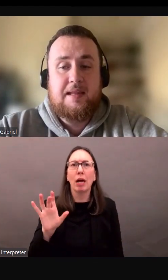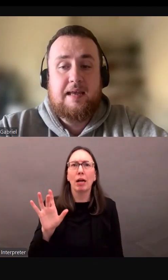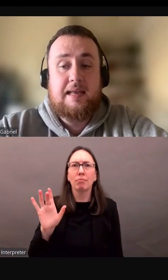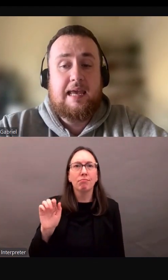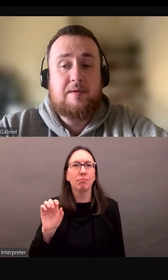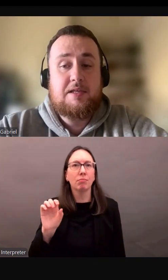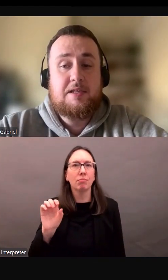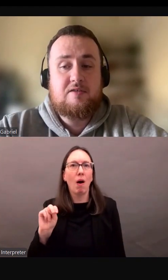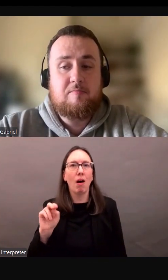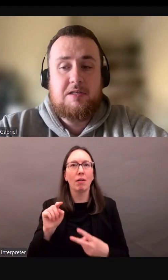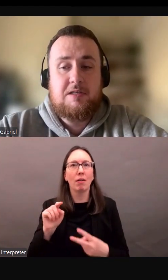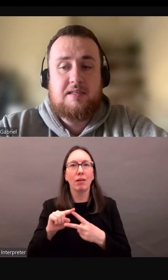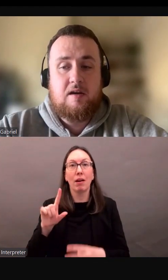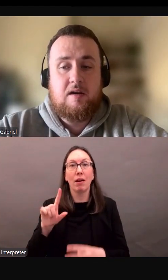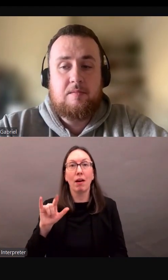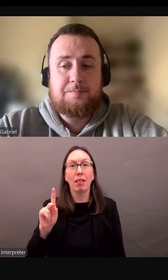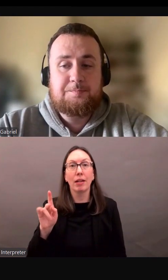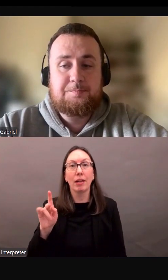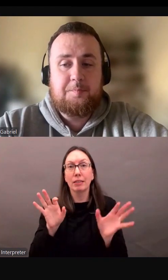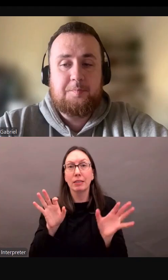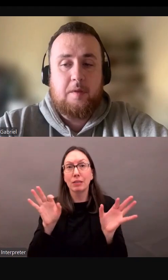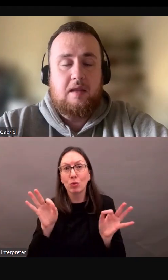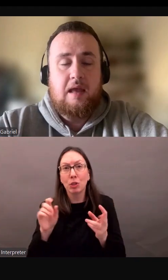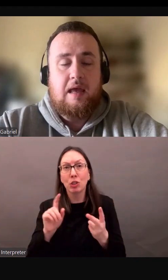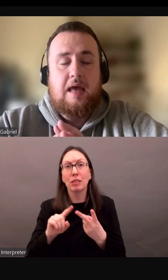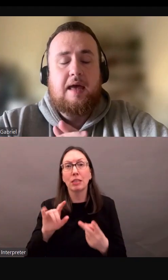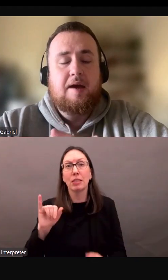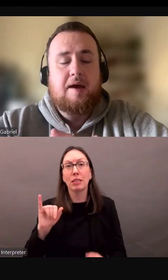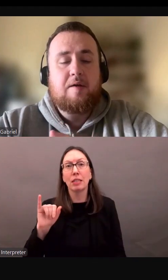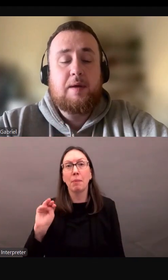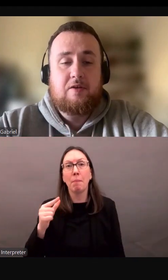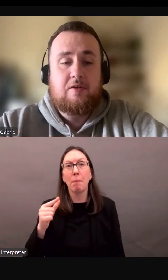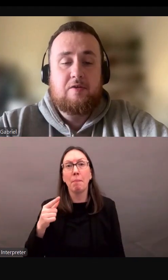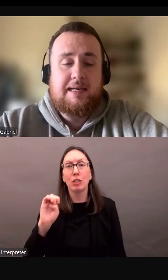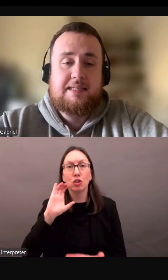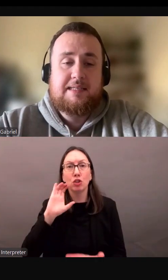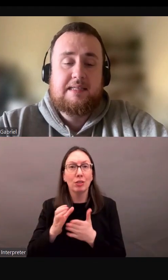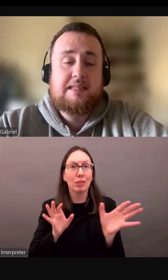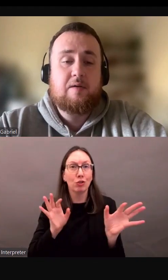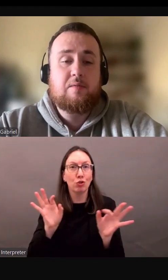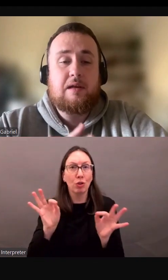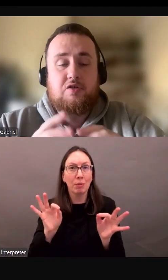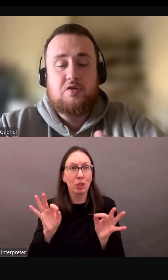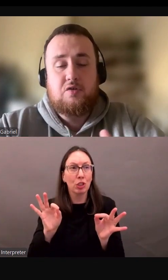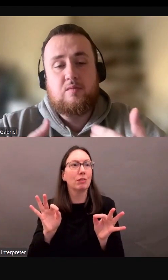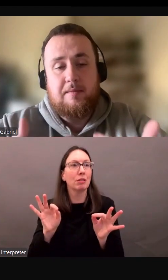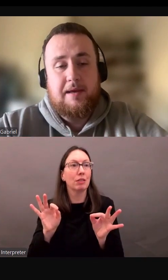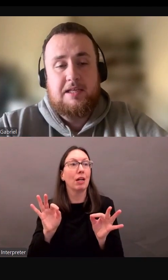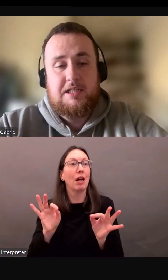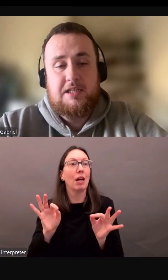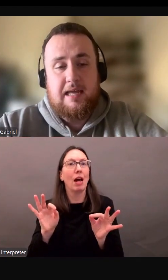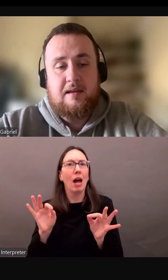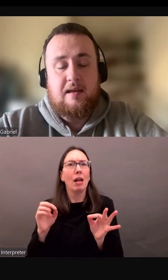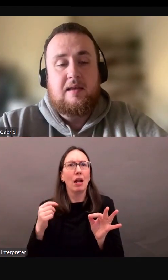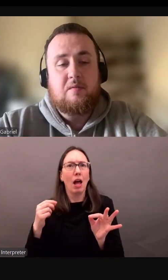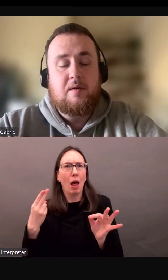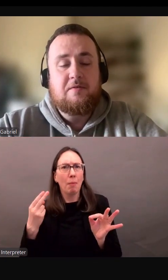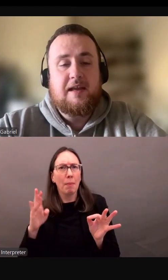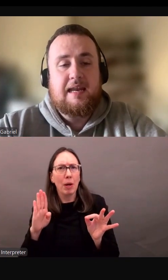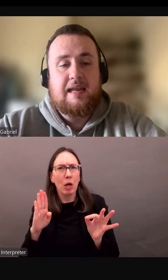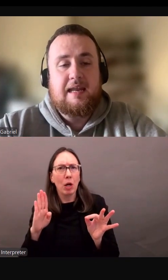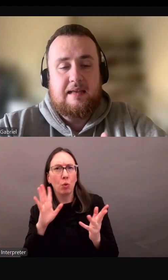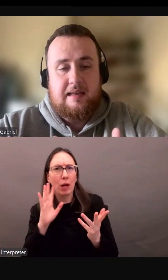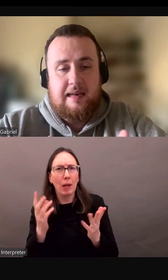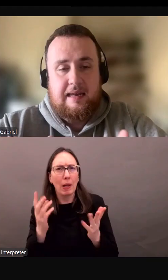and image descriptions here. And what we do behind the scenes is that we look through this web page, then we find